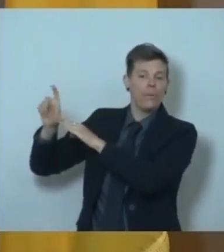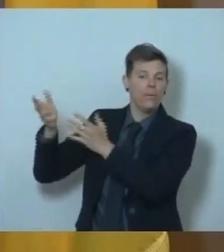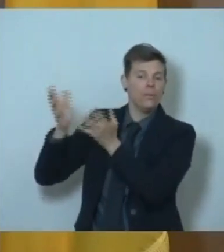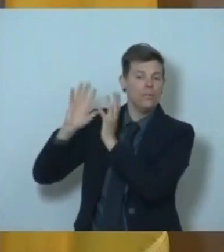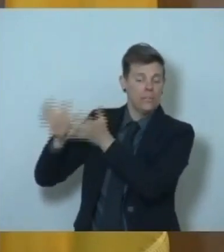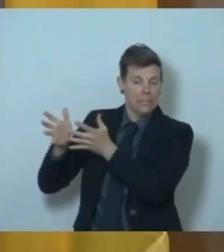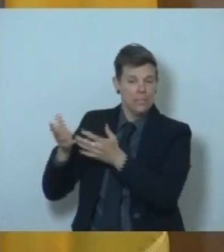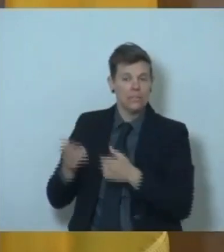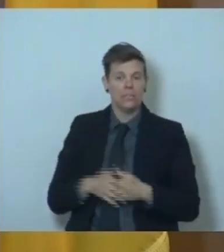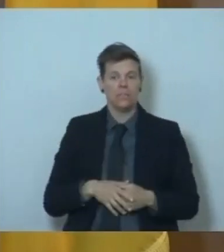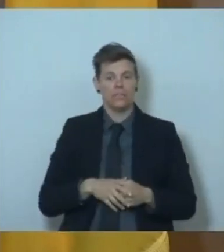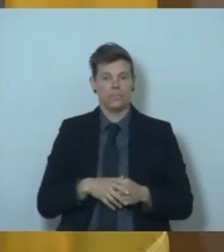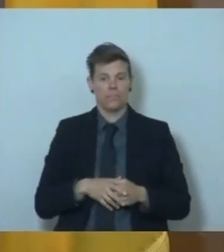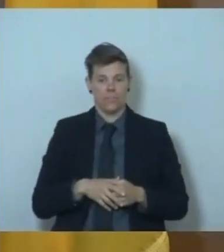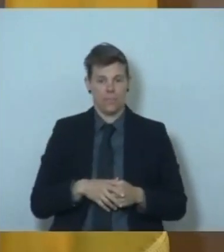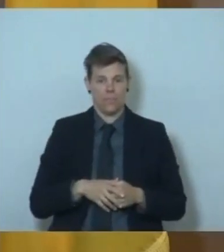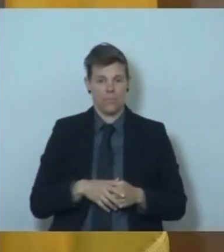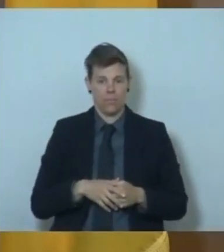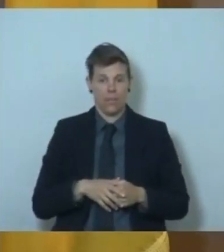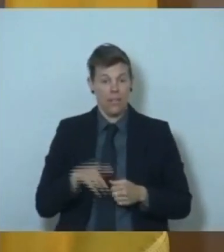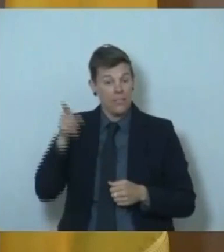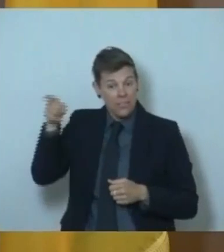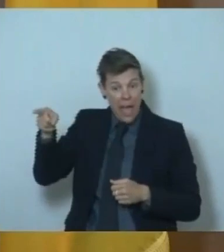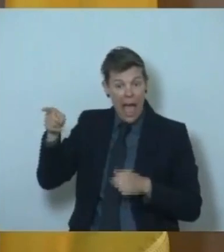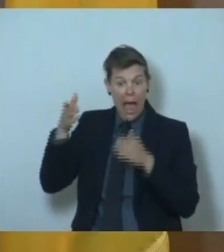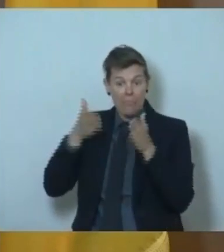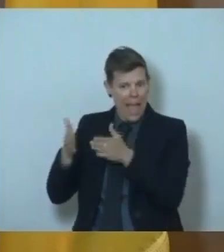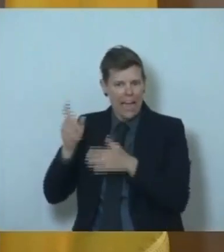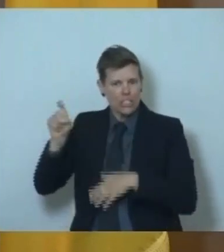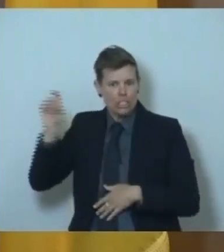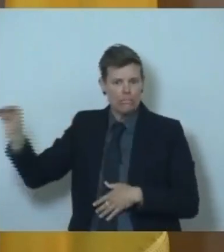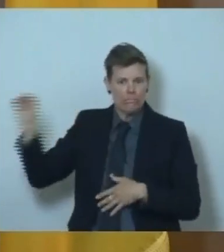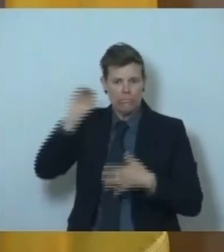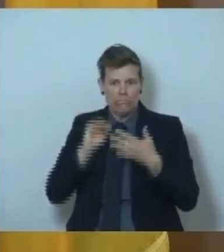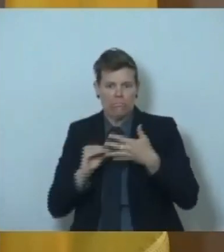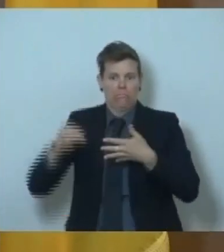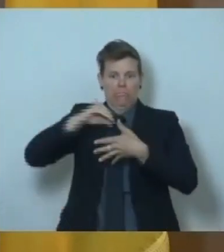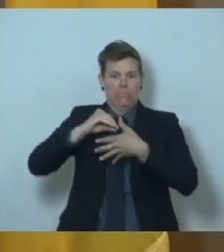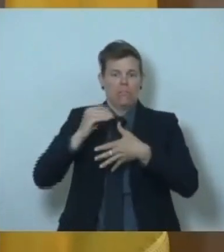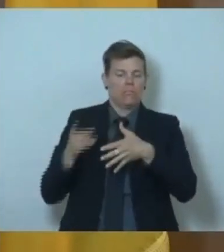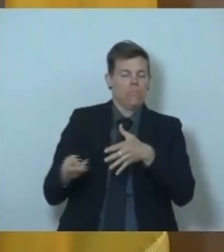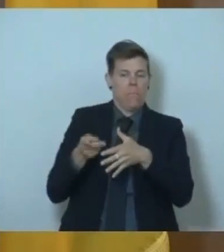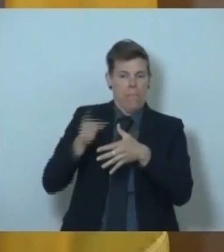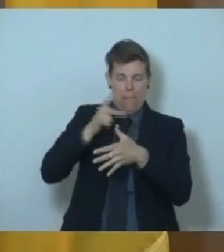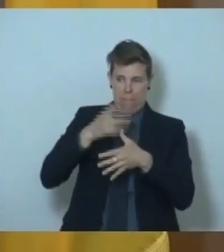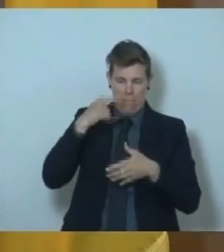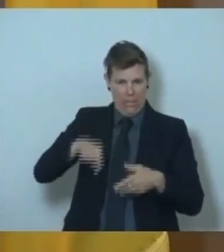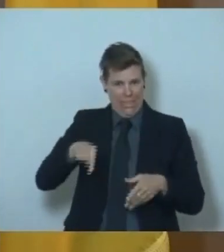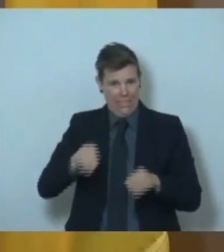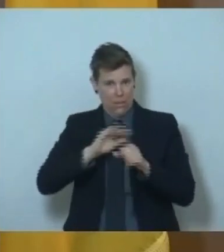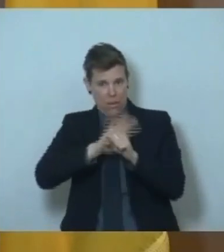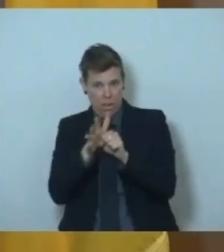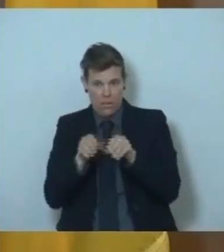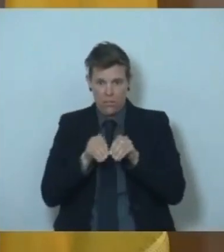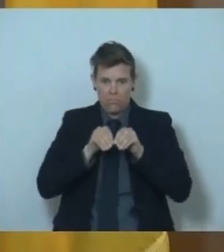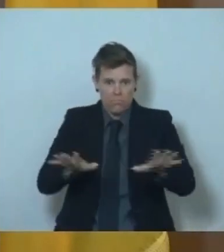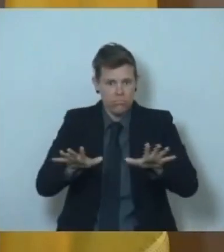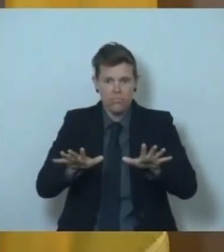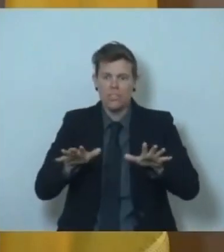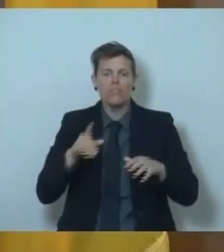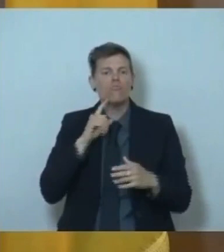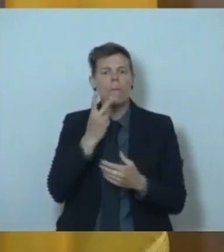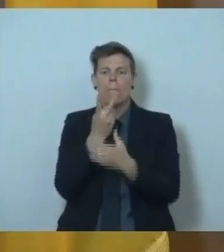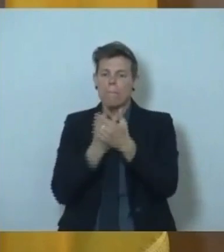a pandemic. I wanted much better preparedness, and I wanted a much better effort across the cabinet and with